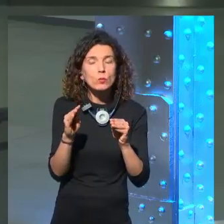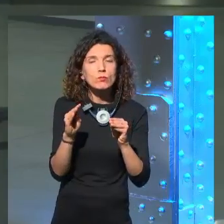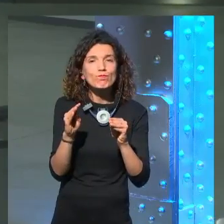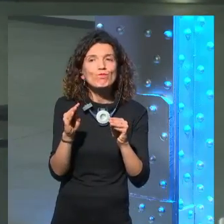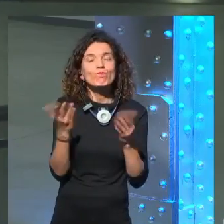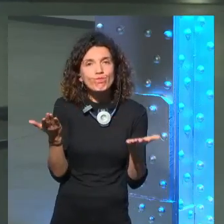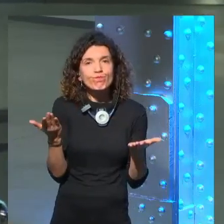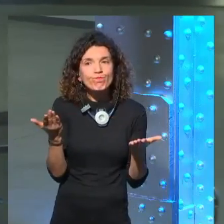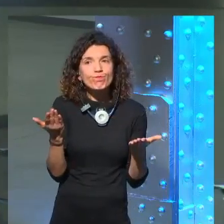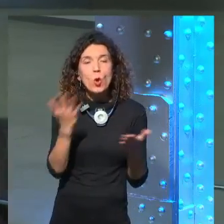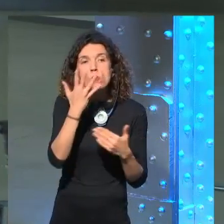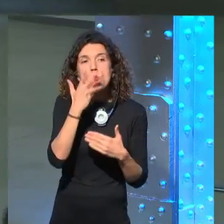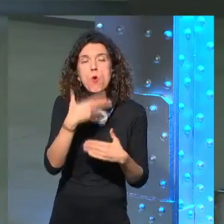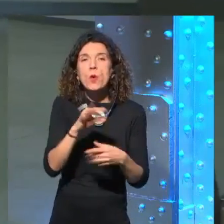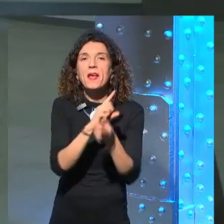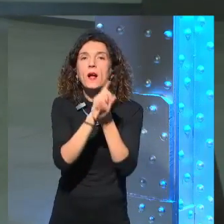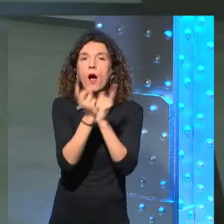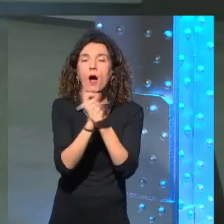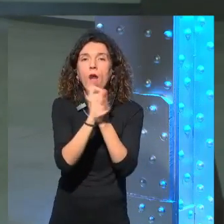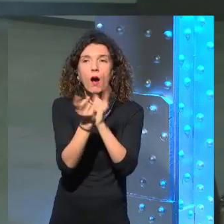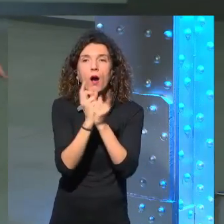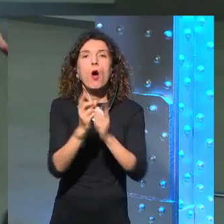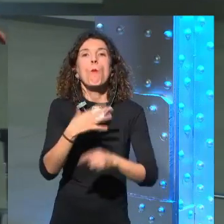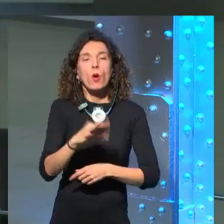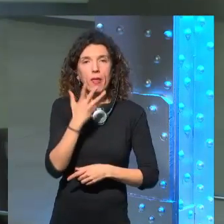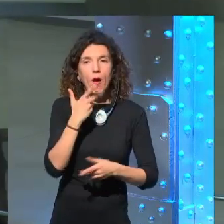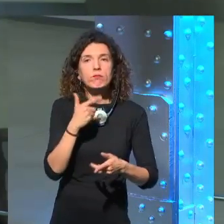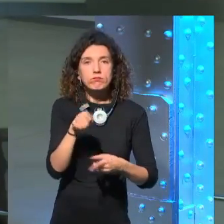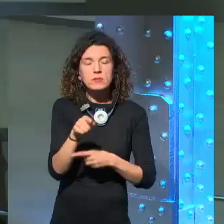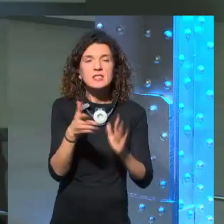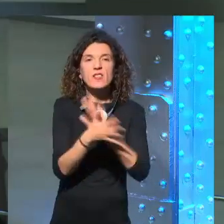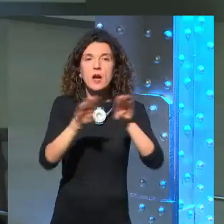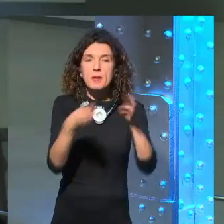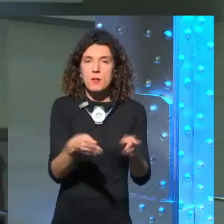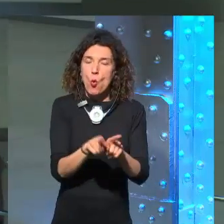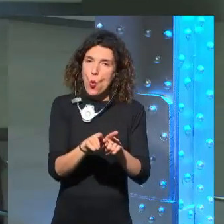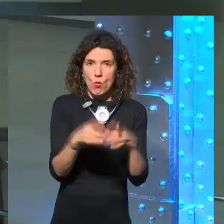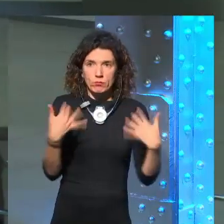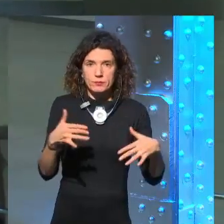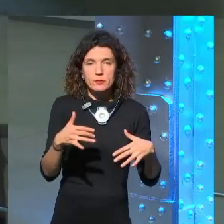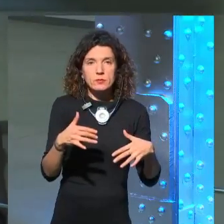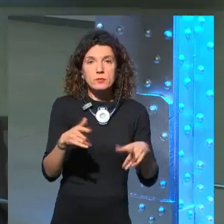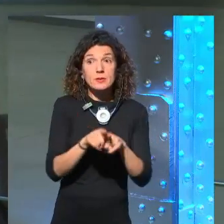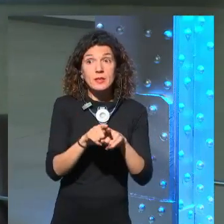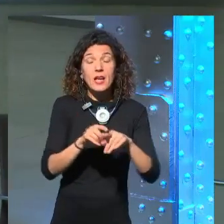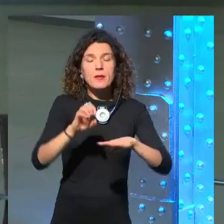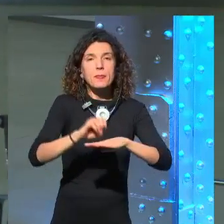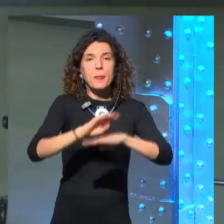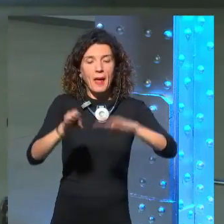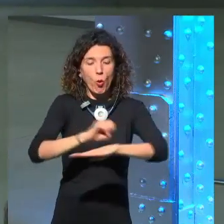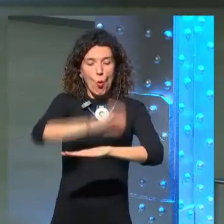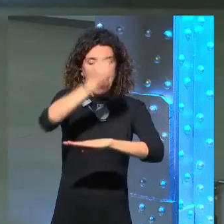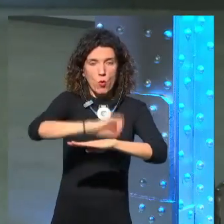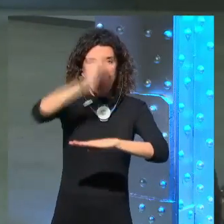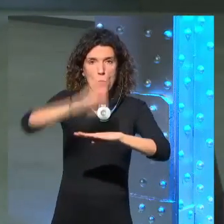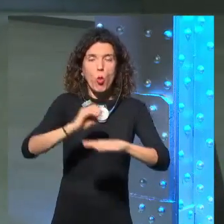one a bit like this floor, which is very rigid, and the dice bounces a lot. So here is one of the reasons we can't